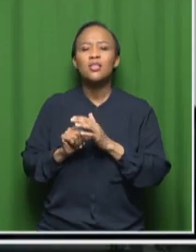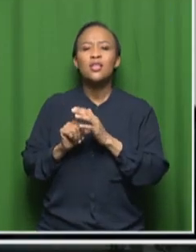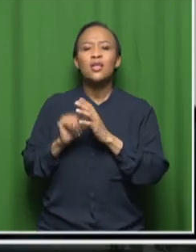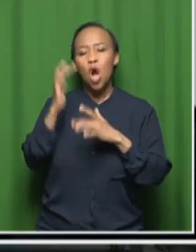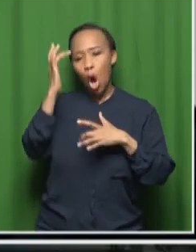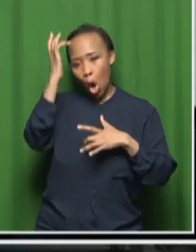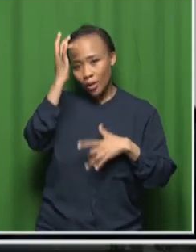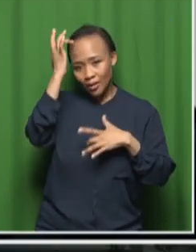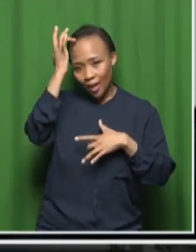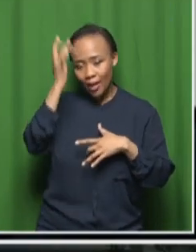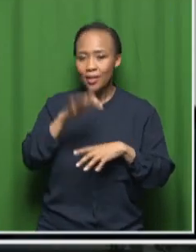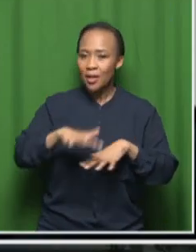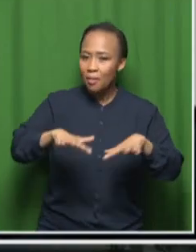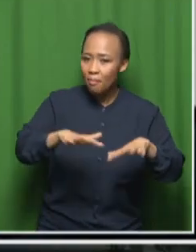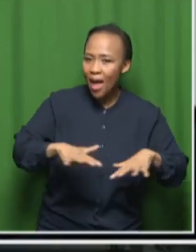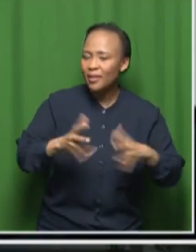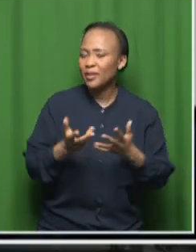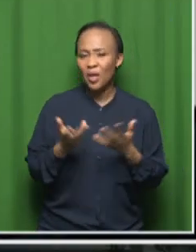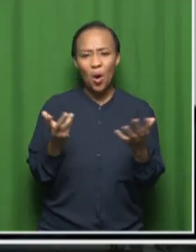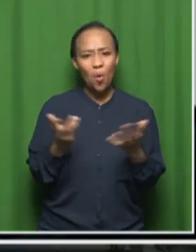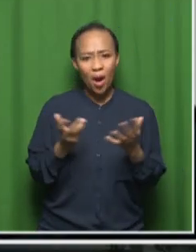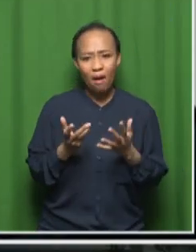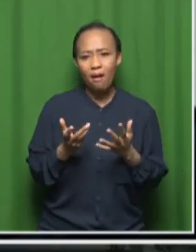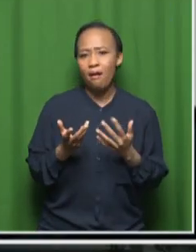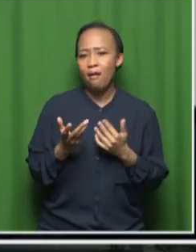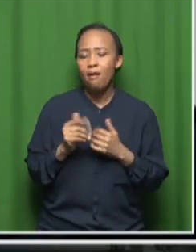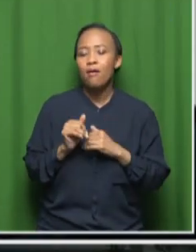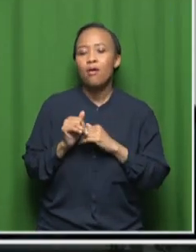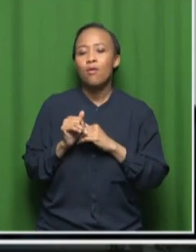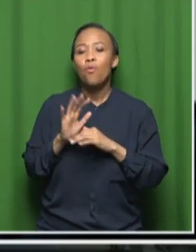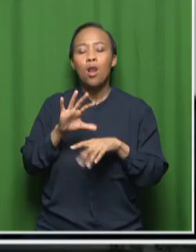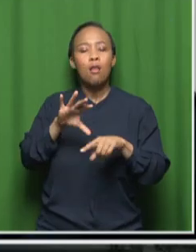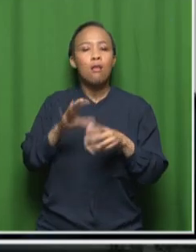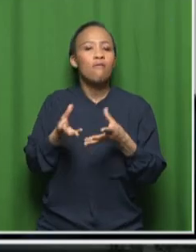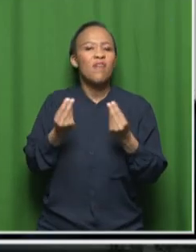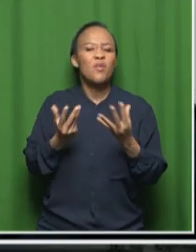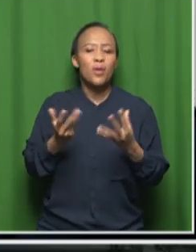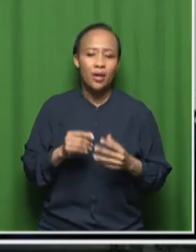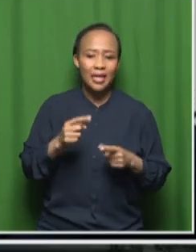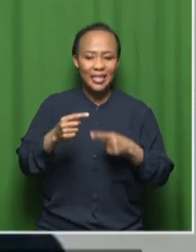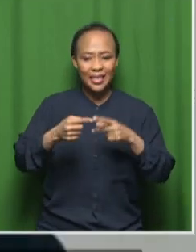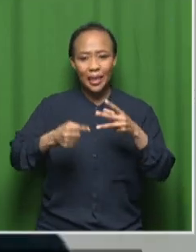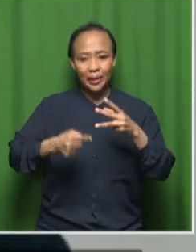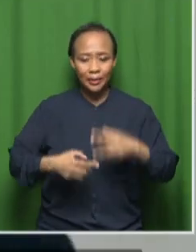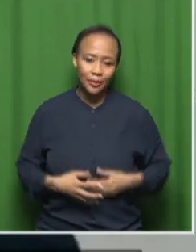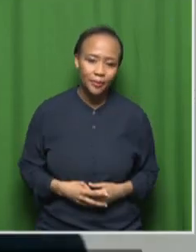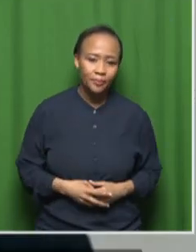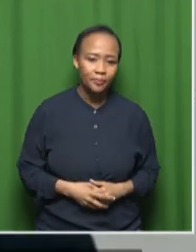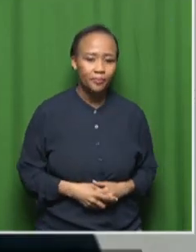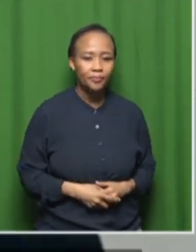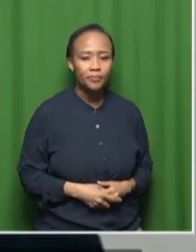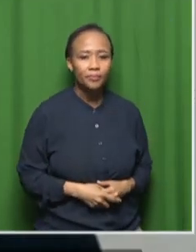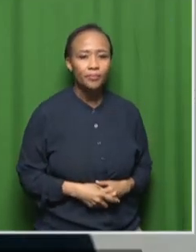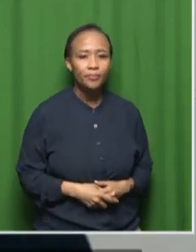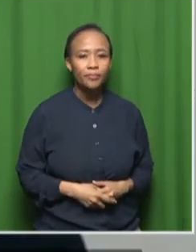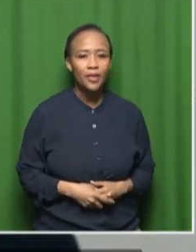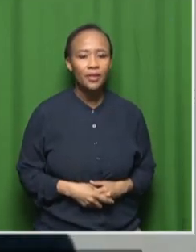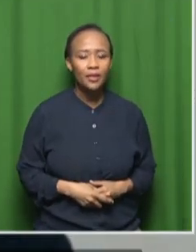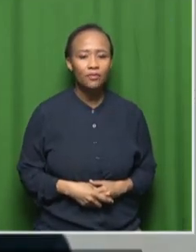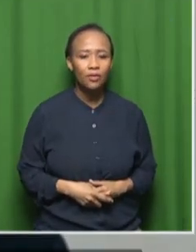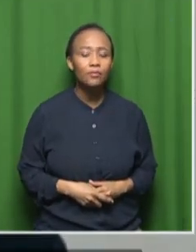Professor Mzilikazi Khumalo at large. Yeah, well, thank you, Liz. Look, this is it's